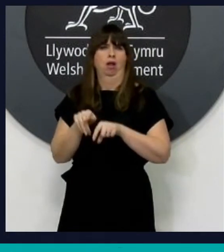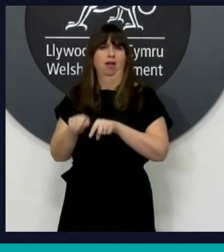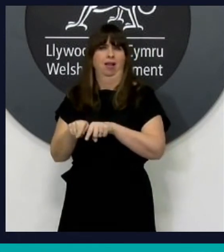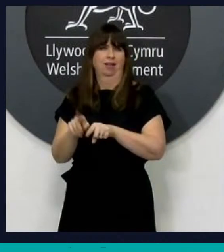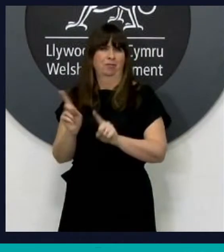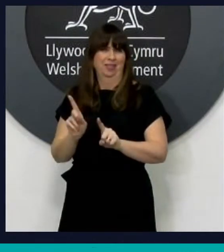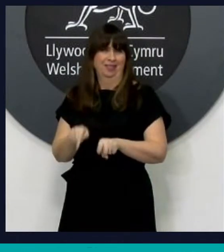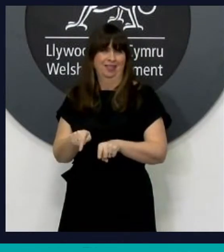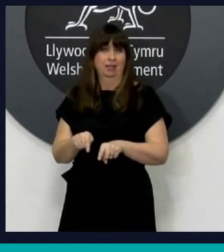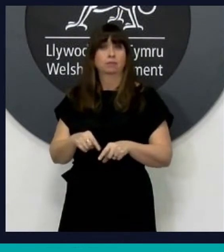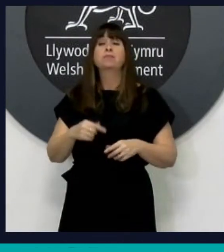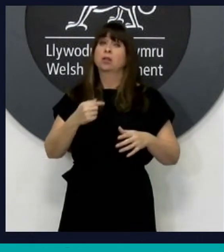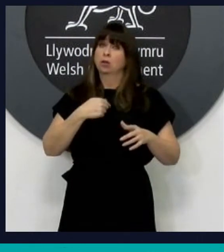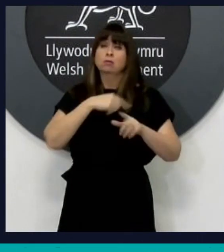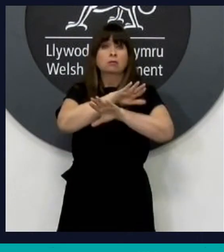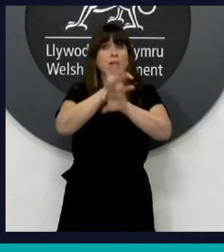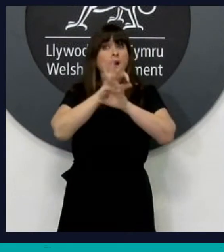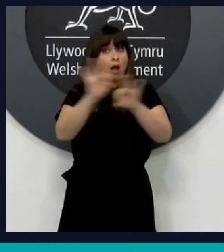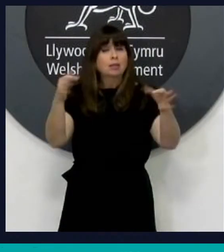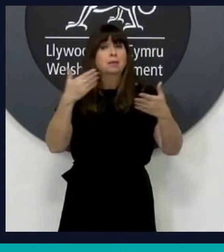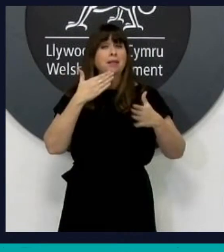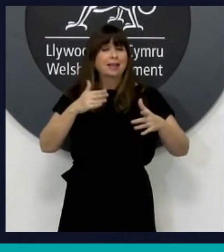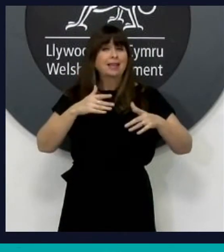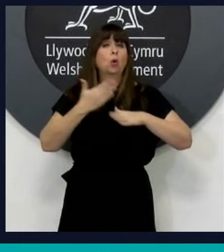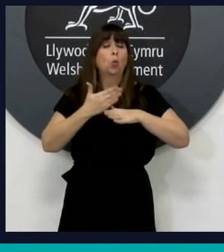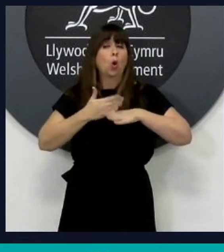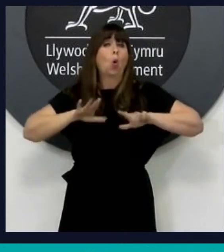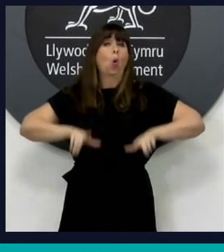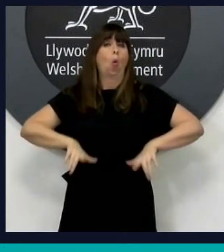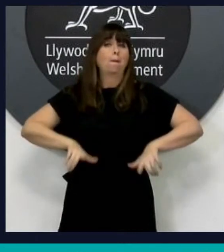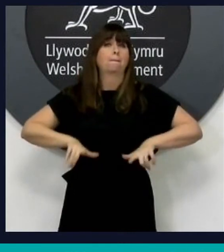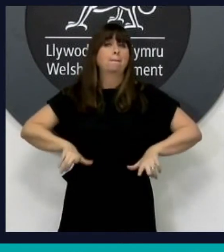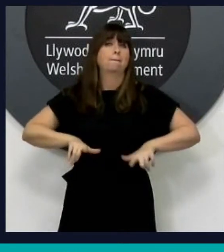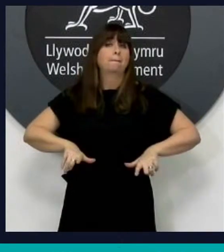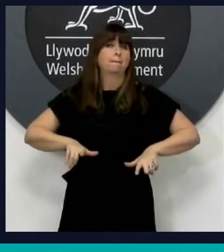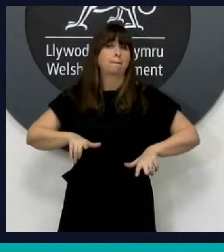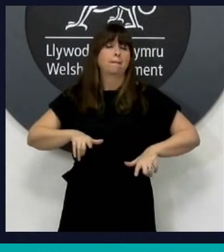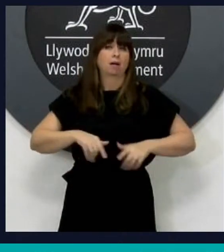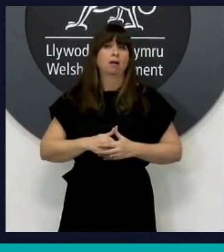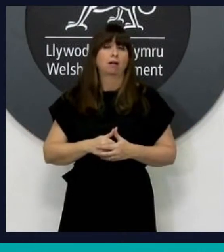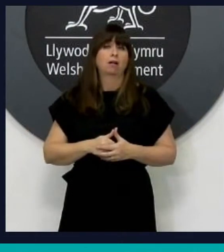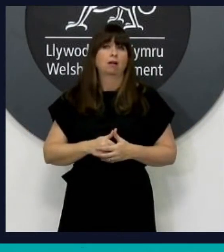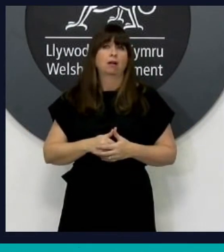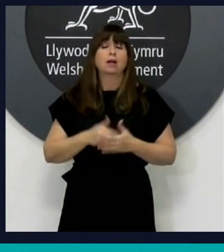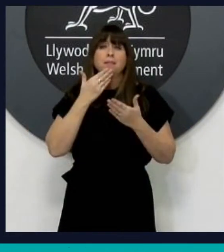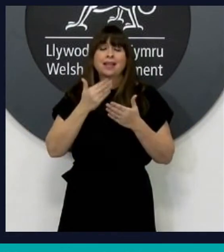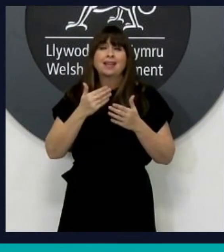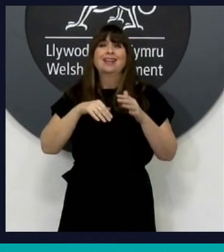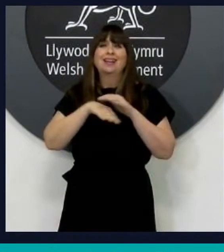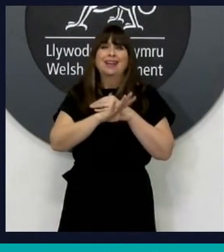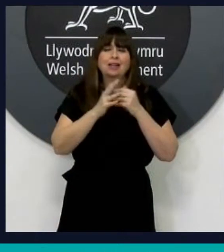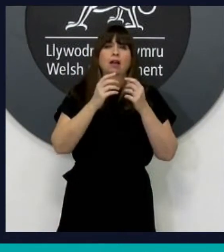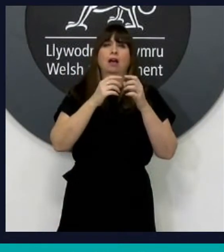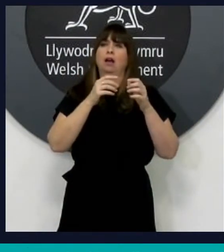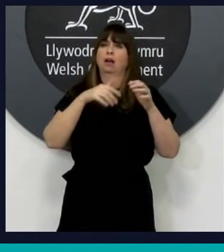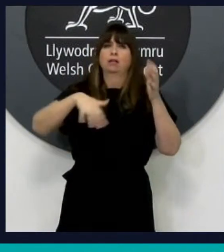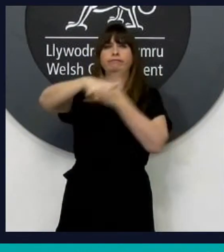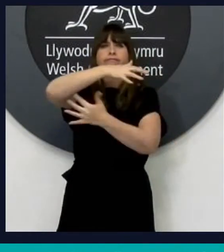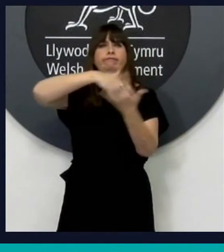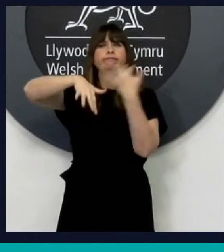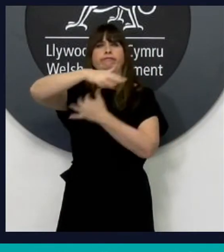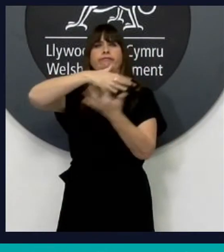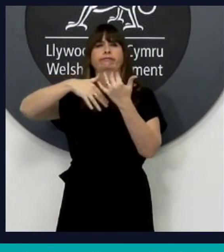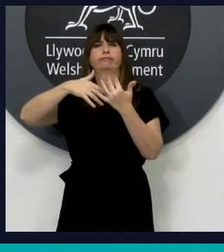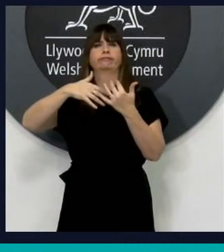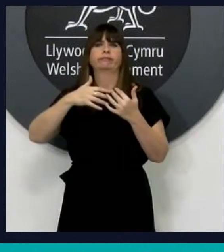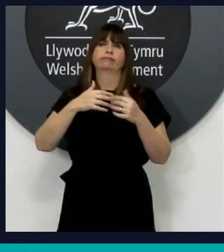still encouraging people to work from home. We are encouraging people to wear face coverings in public places, and we would urge people